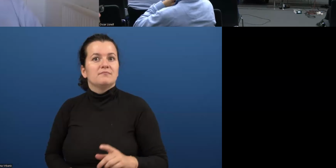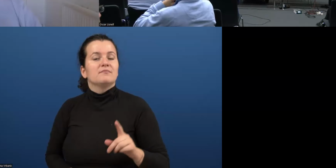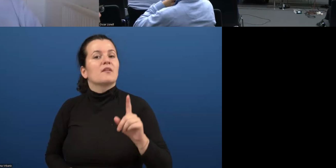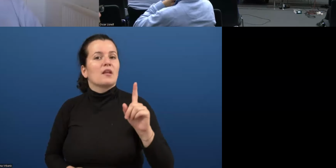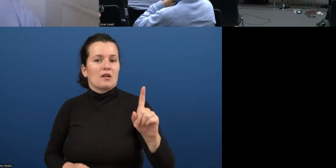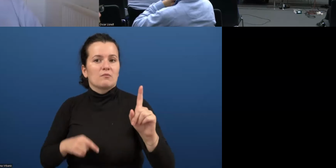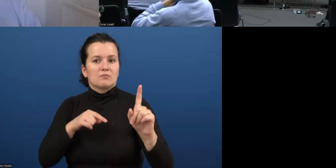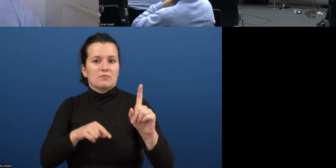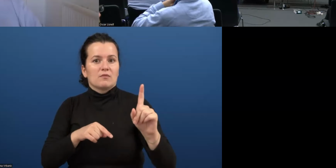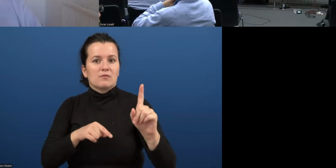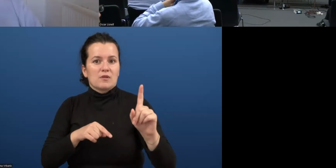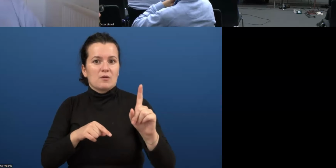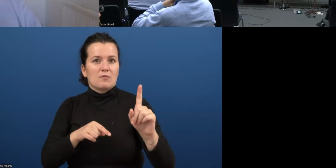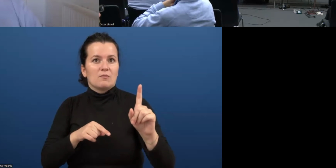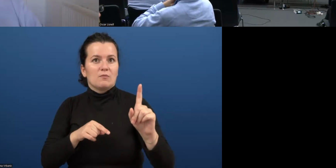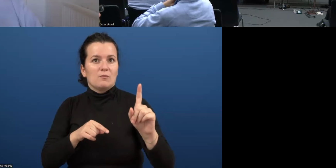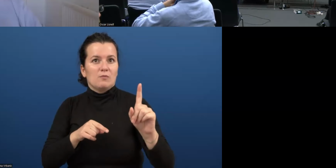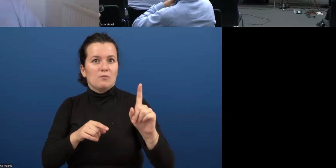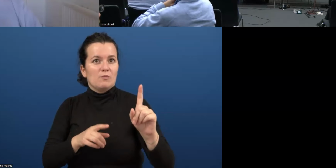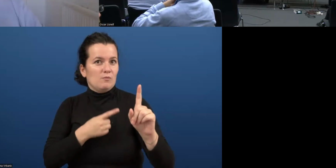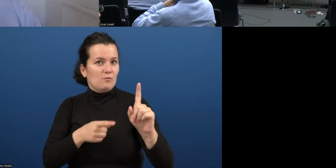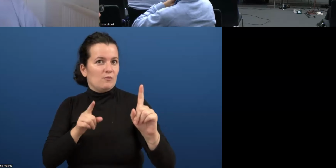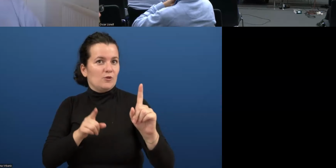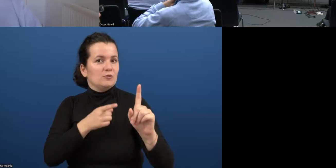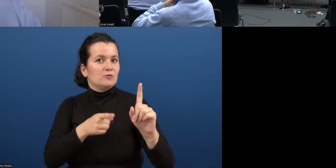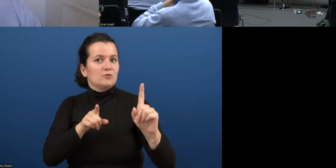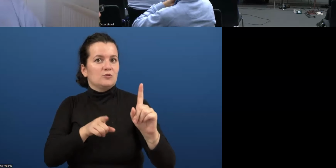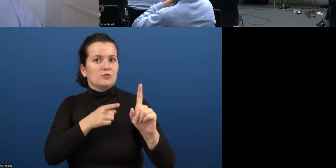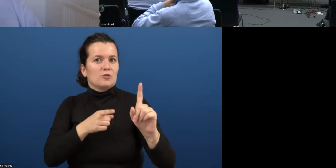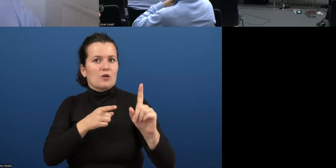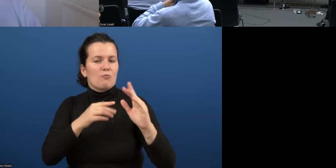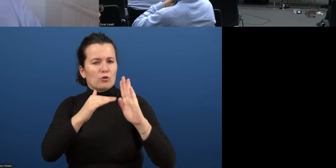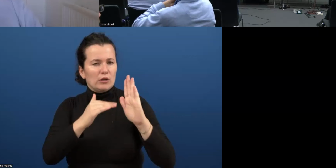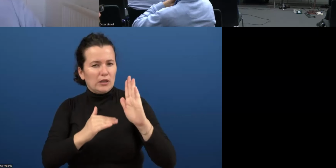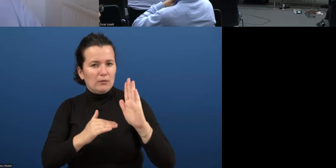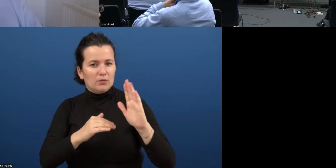Please go on. It's a good thing when you feel that there is something. Peter, you join in.